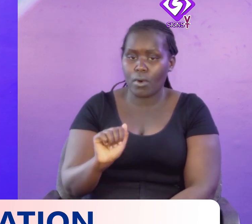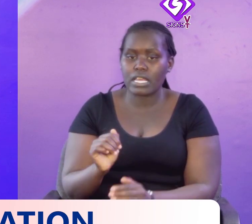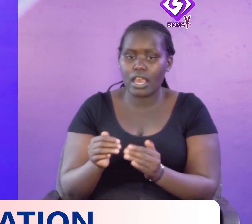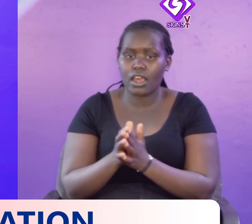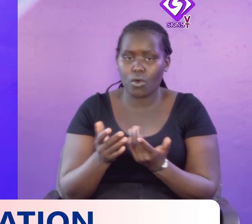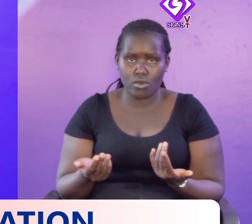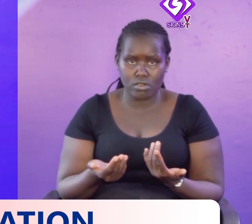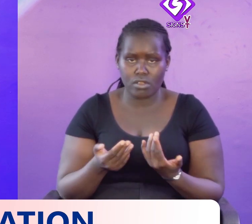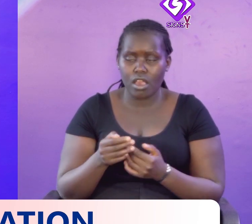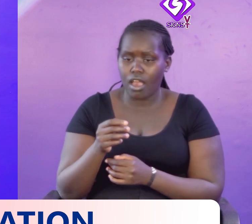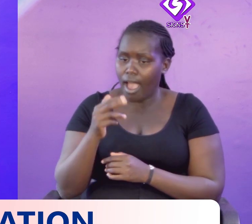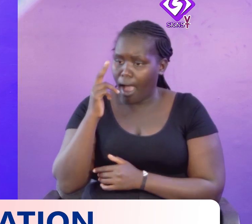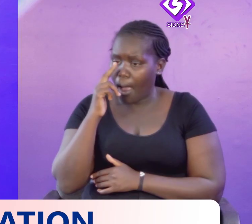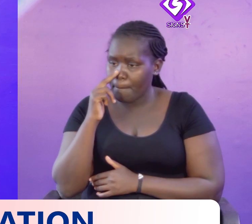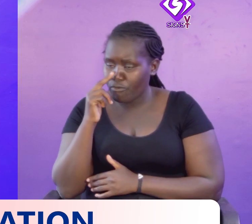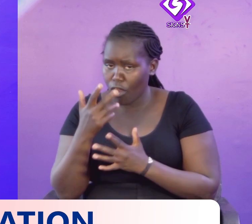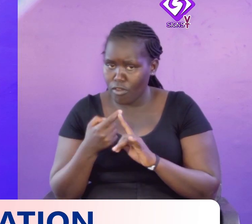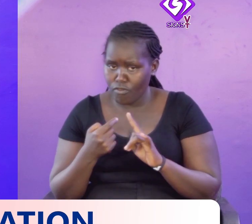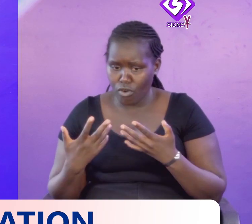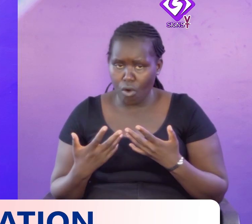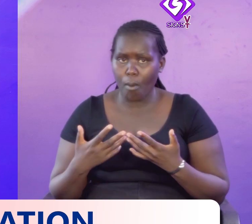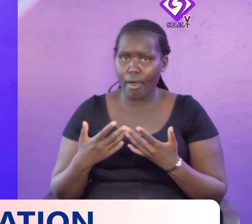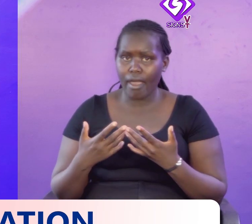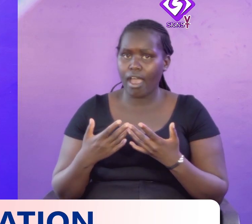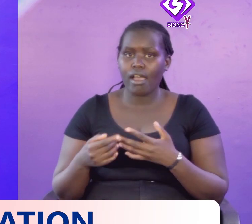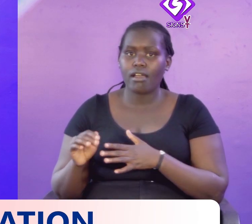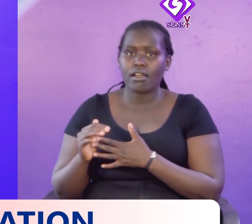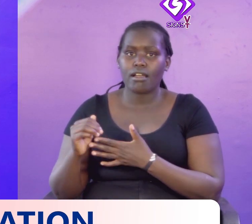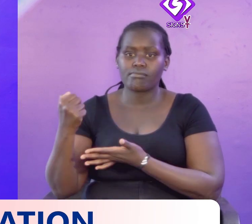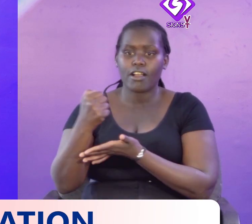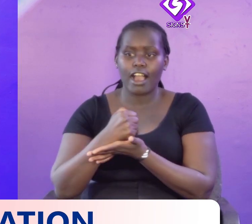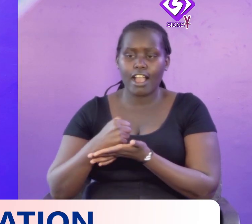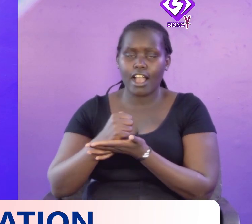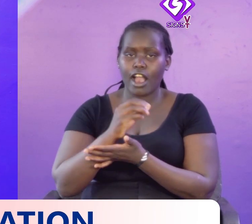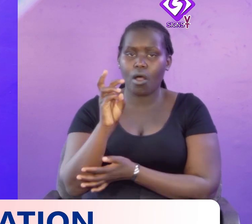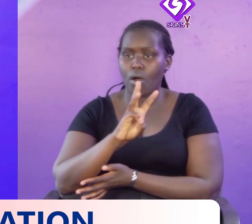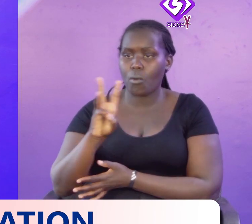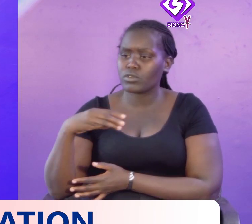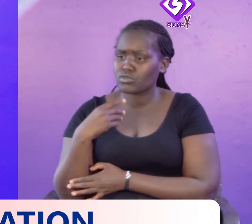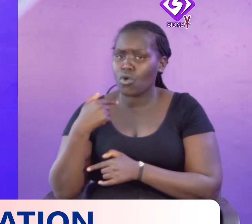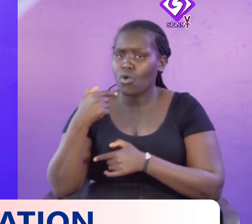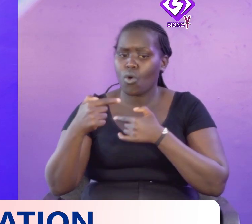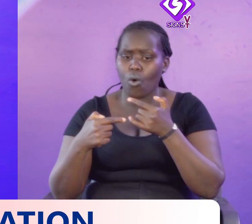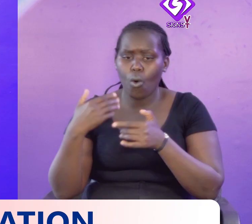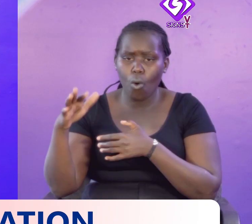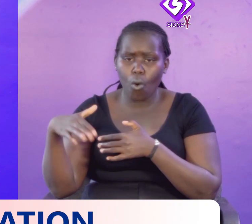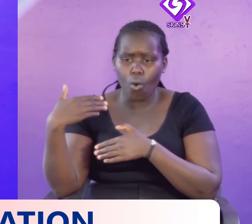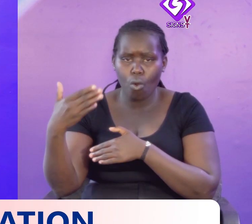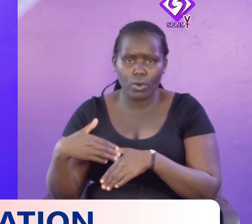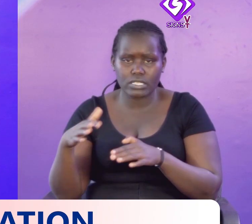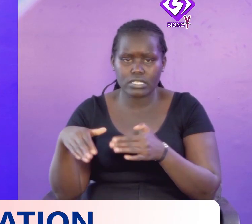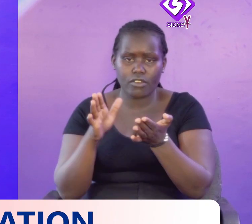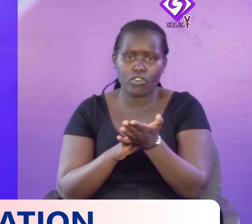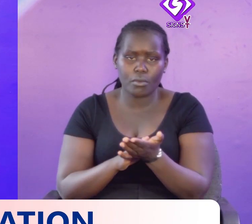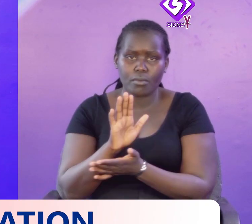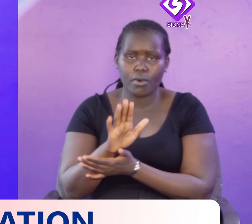lady, I've just forgotten your name. Leta hizo comments. There's a lady who kept giving us her comments from Kahawa West.